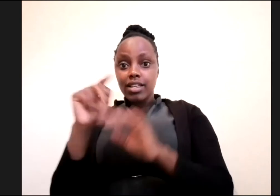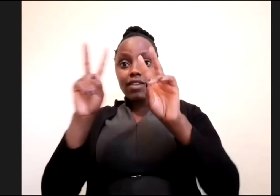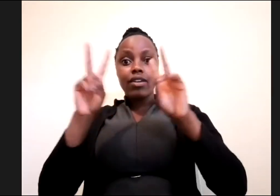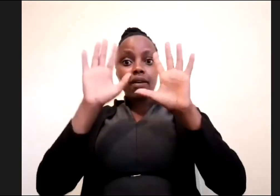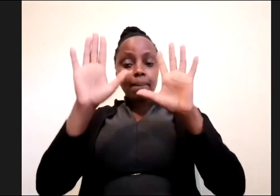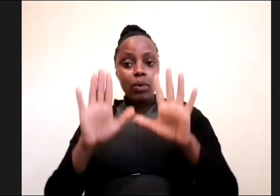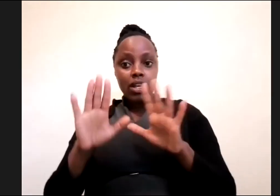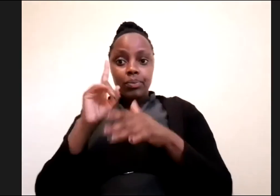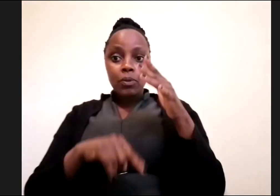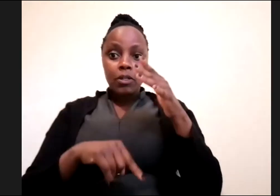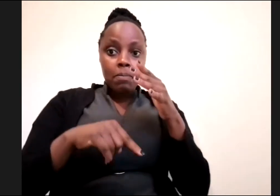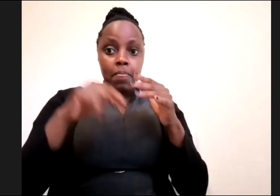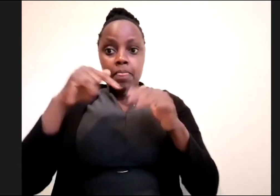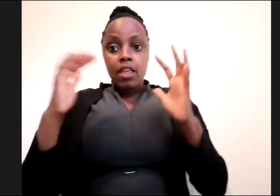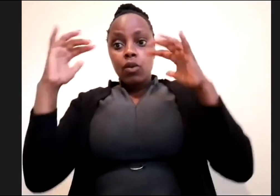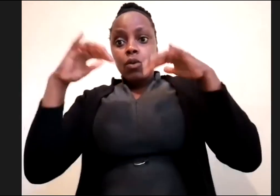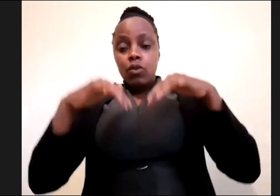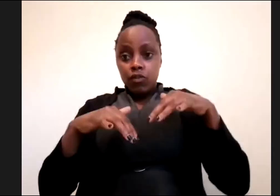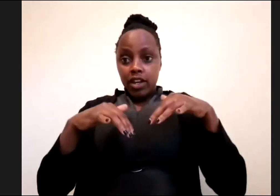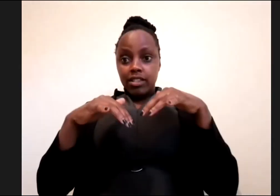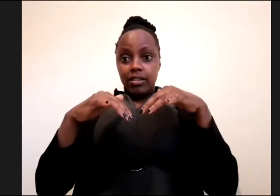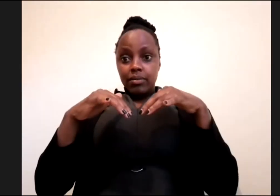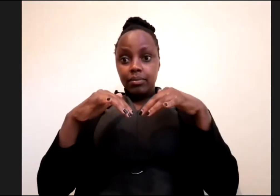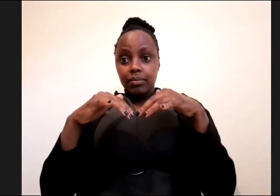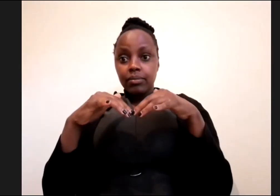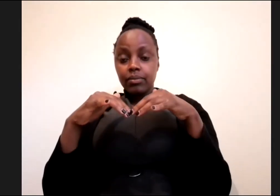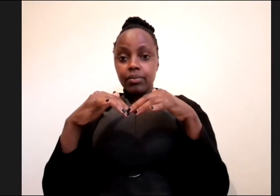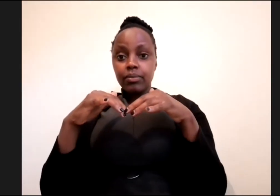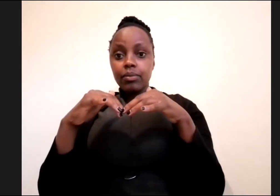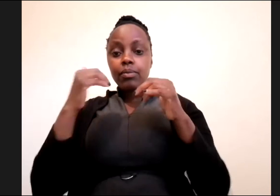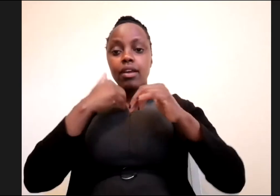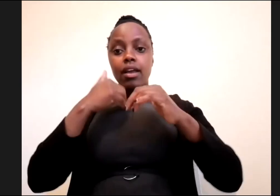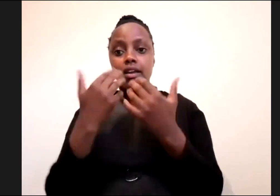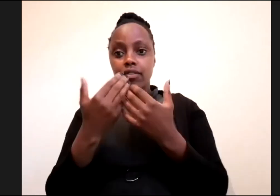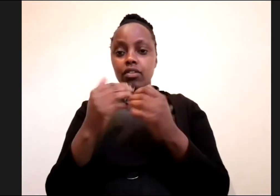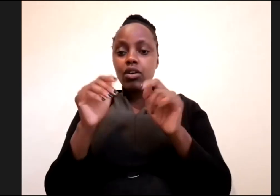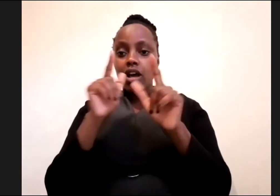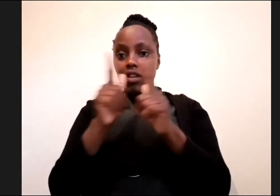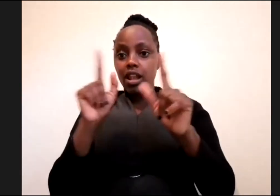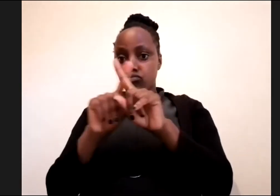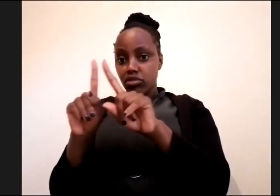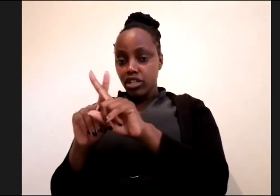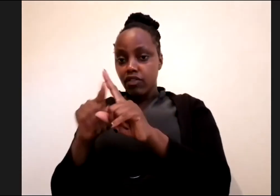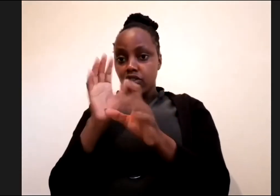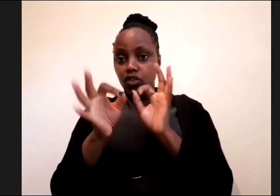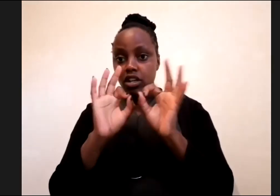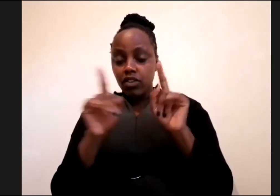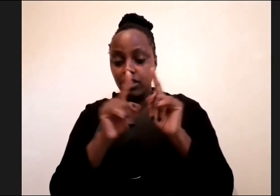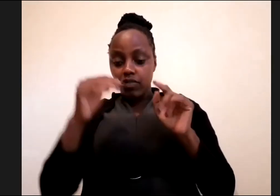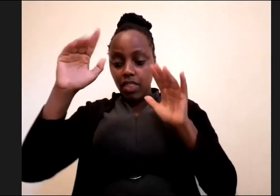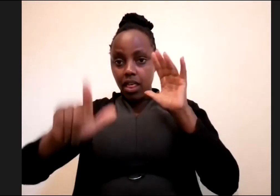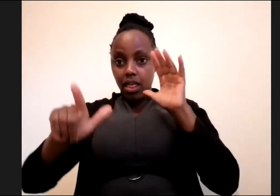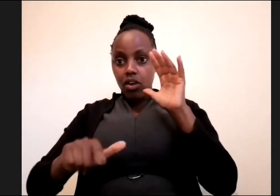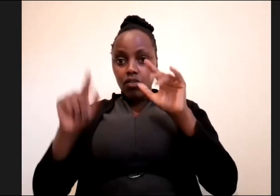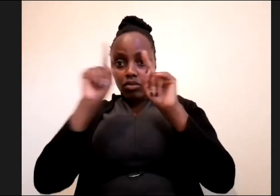this conference is being interpreted to various languages. On the down part of your screen, you